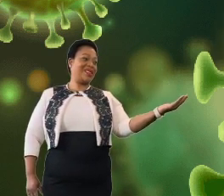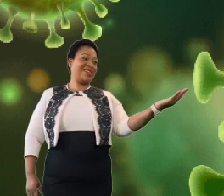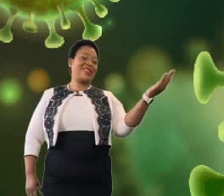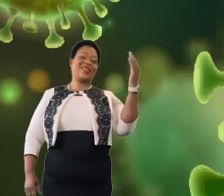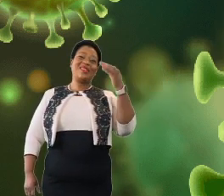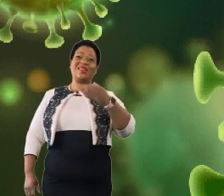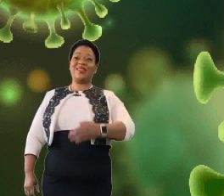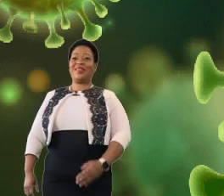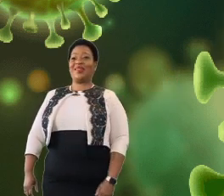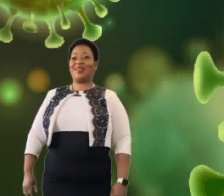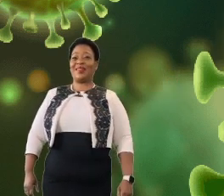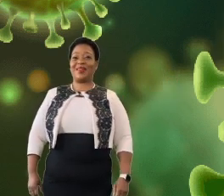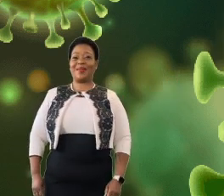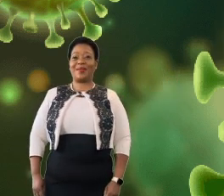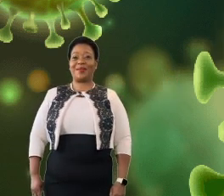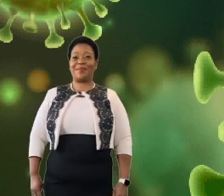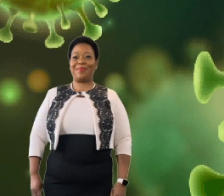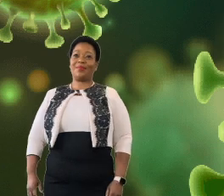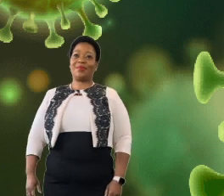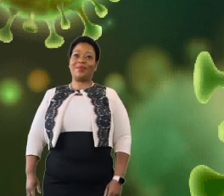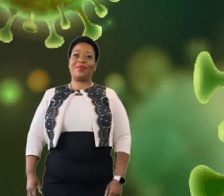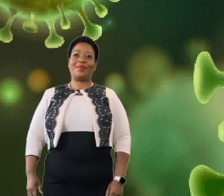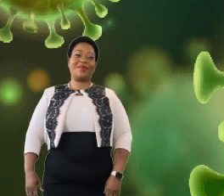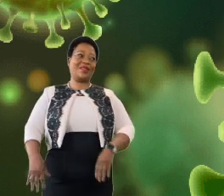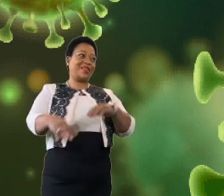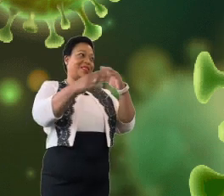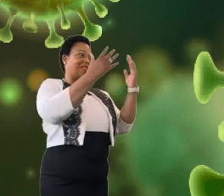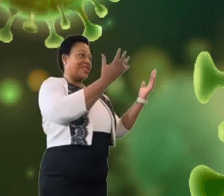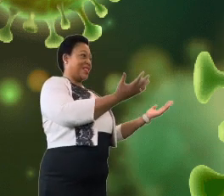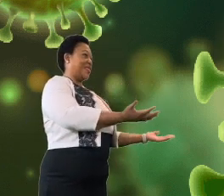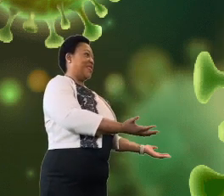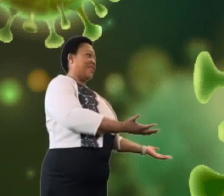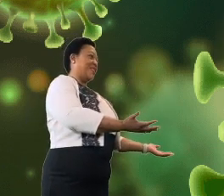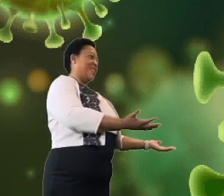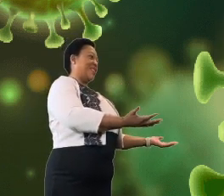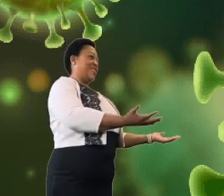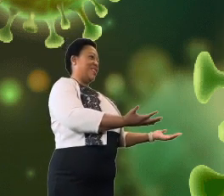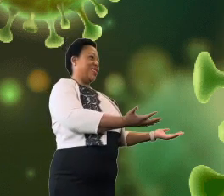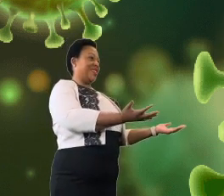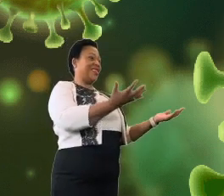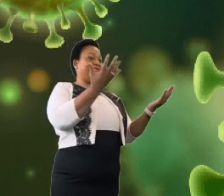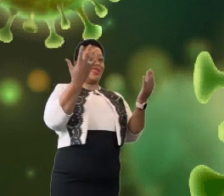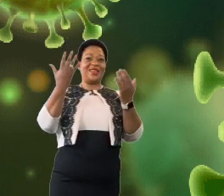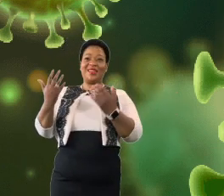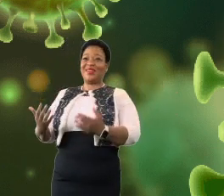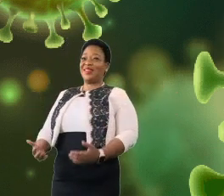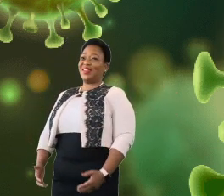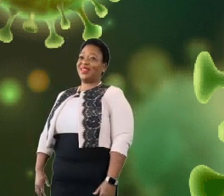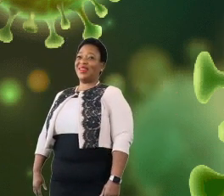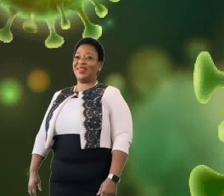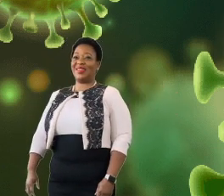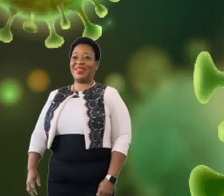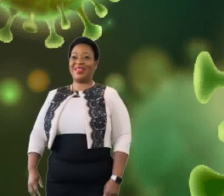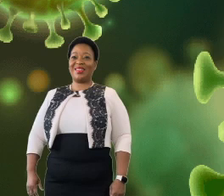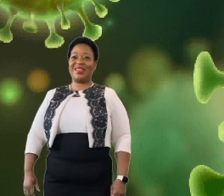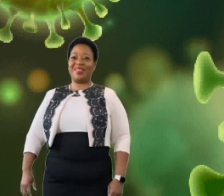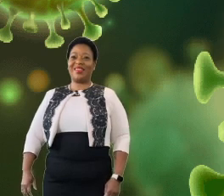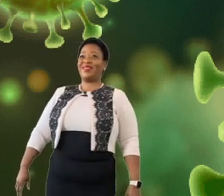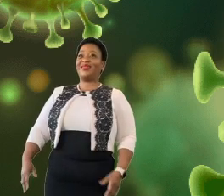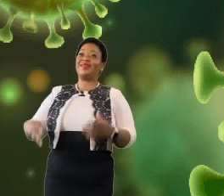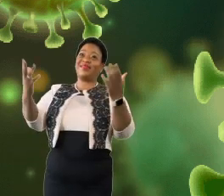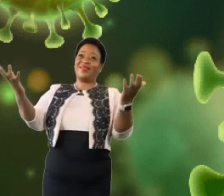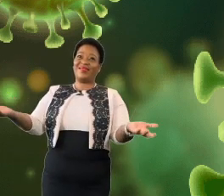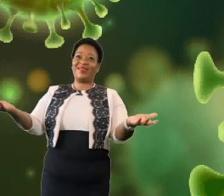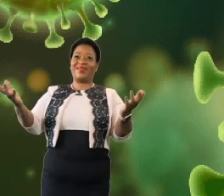businesses that require assistance from this work stream, that we'll be able to assess on a priority basis